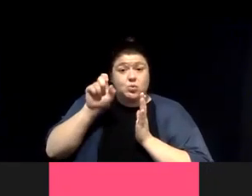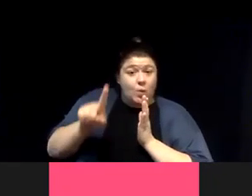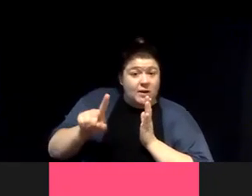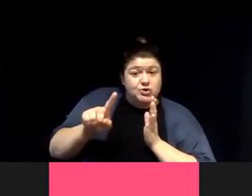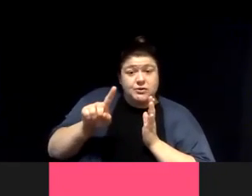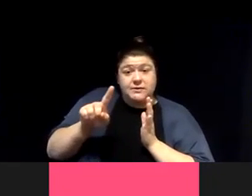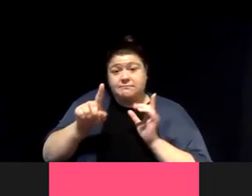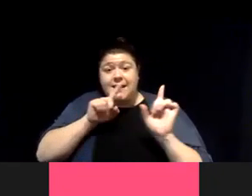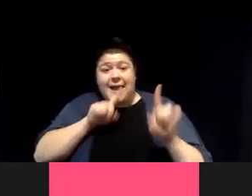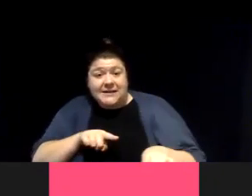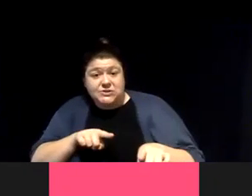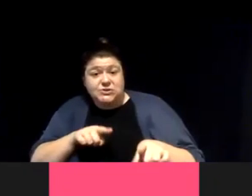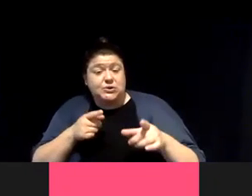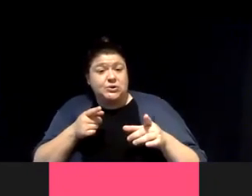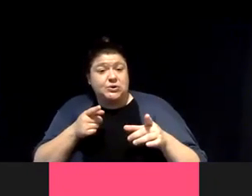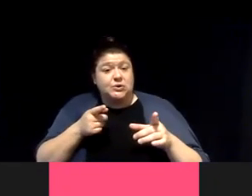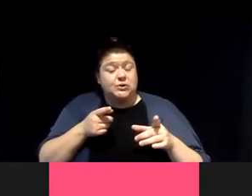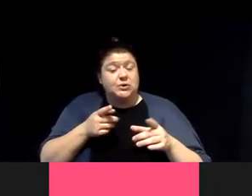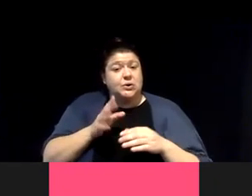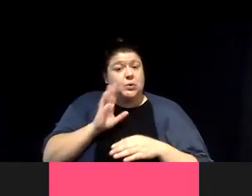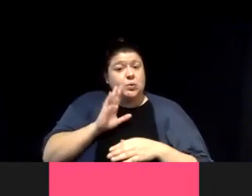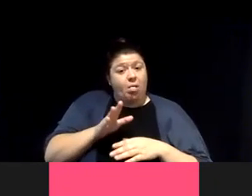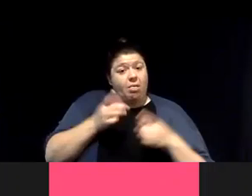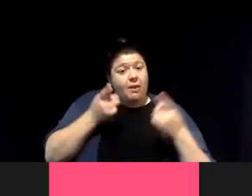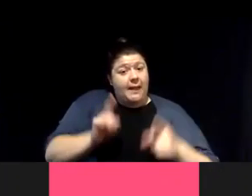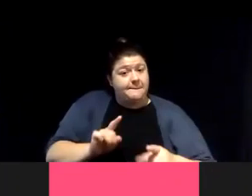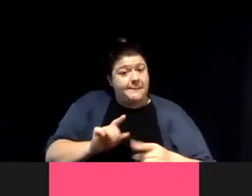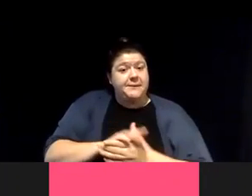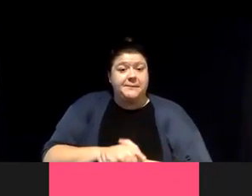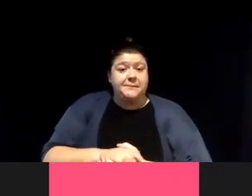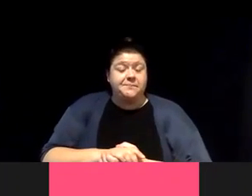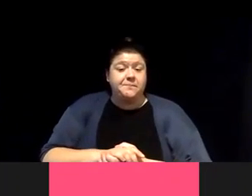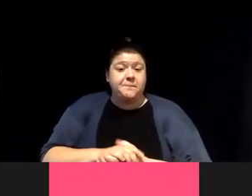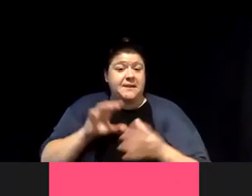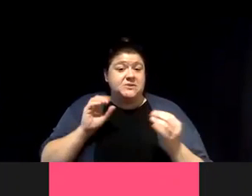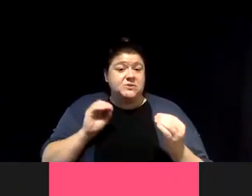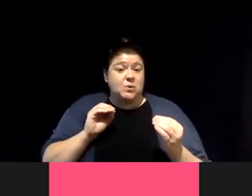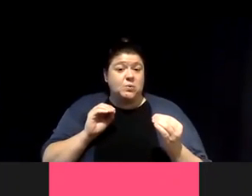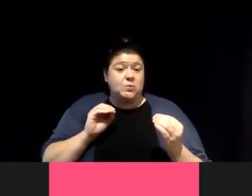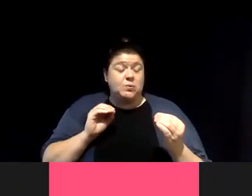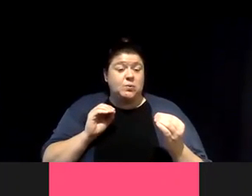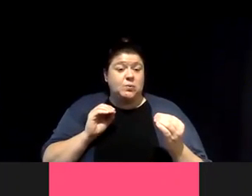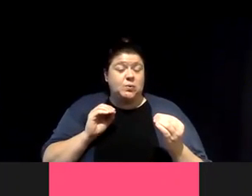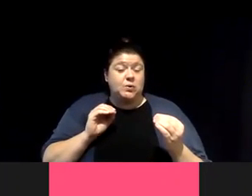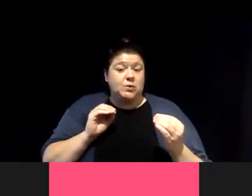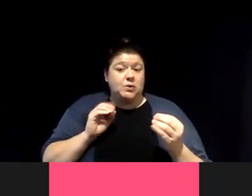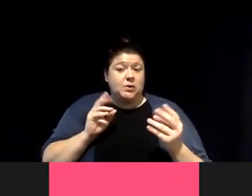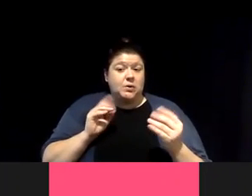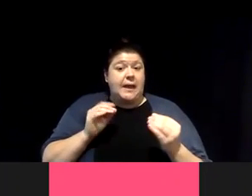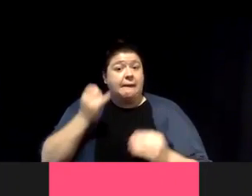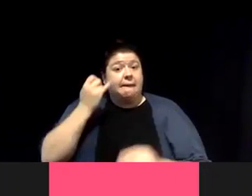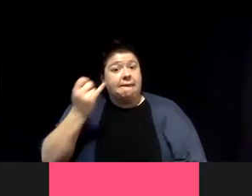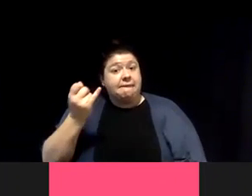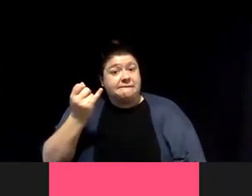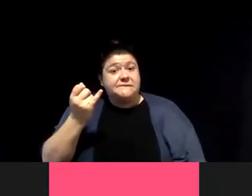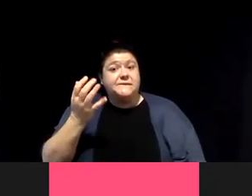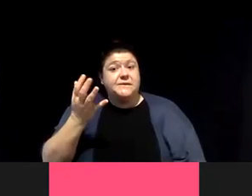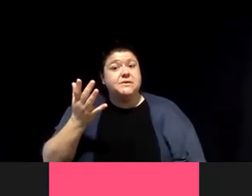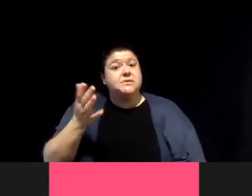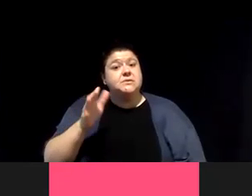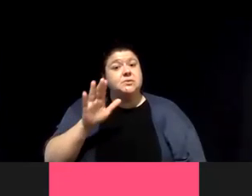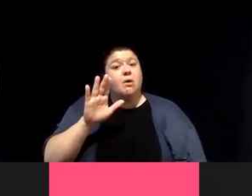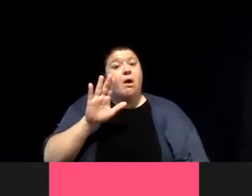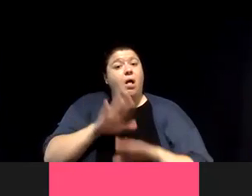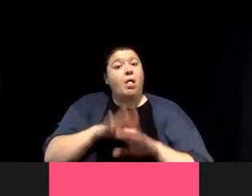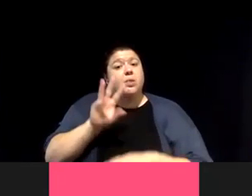answer sessions with other individuals. And so, so if you go on to that website,